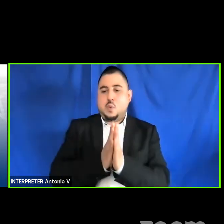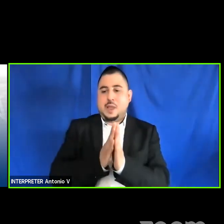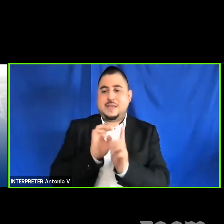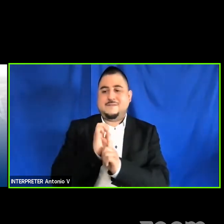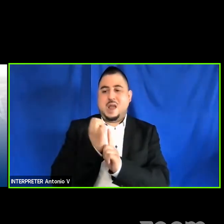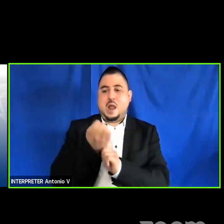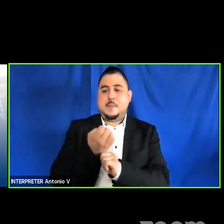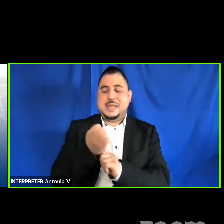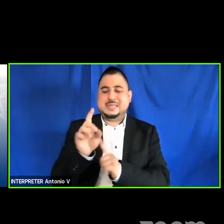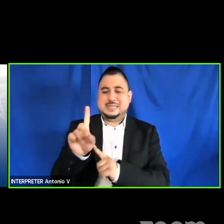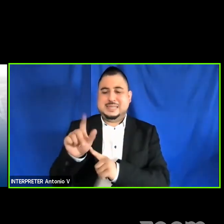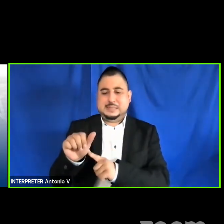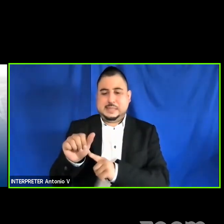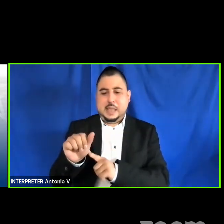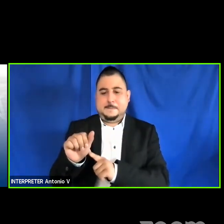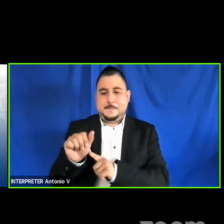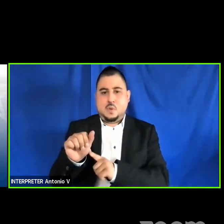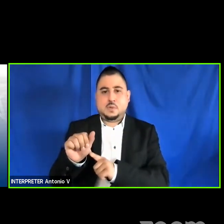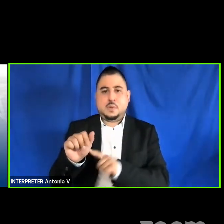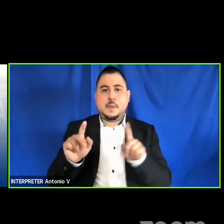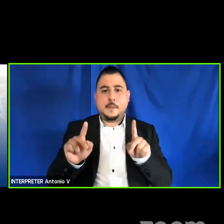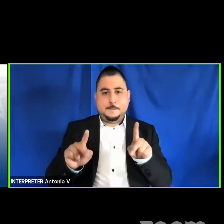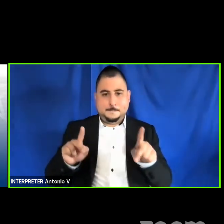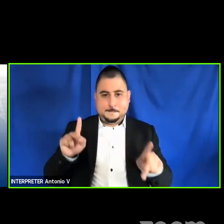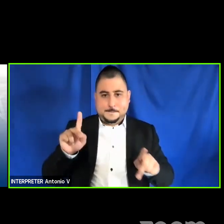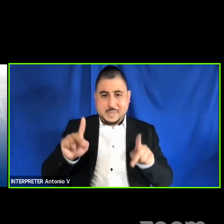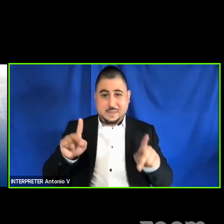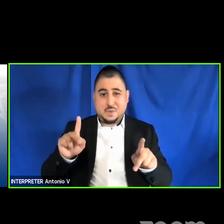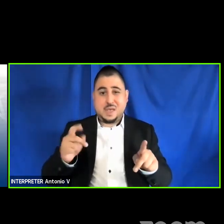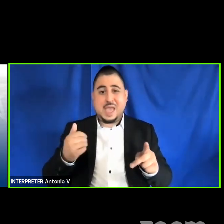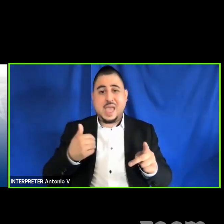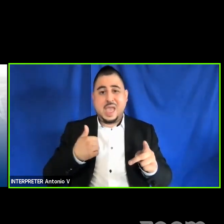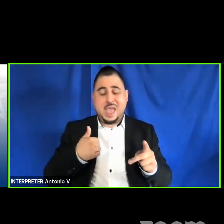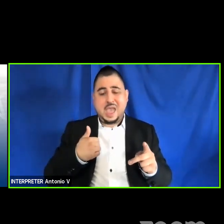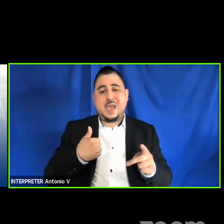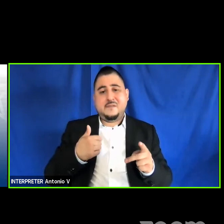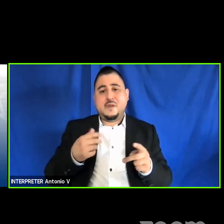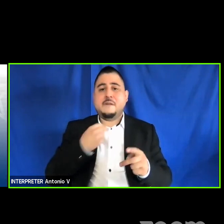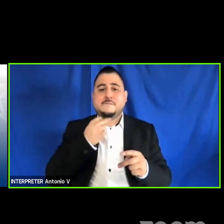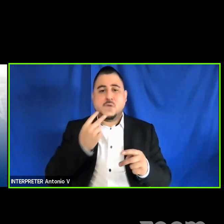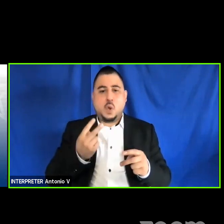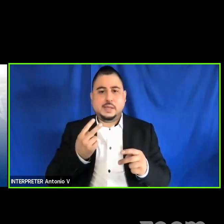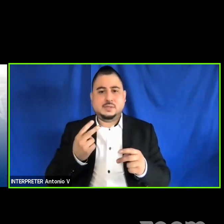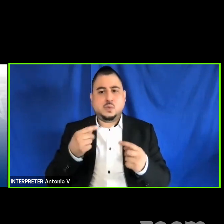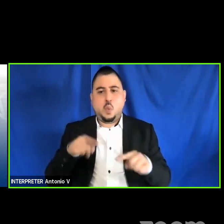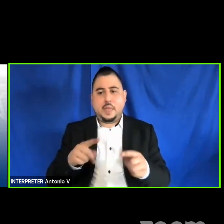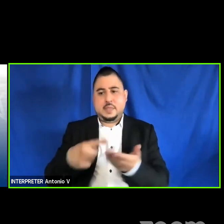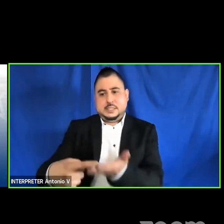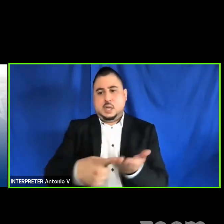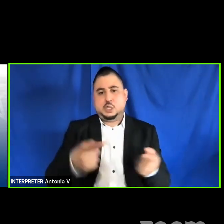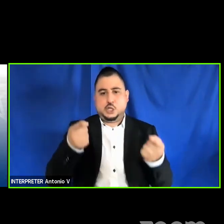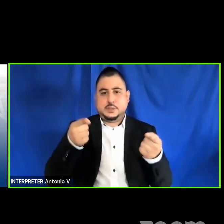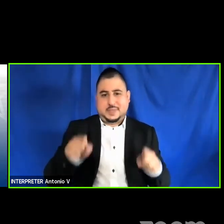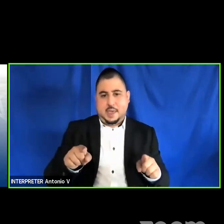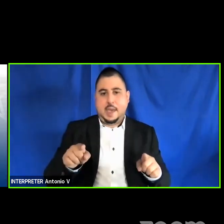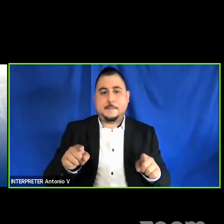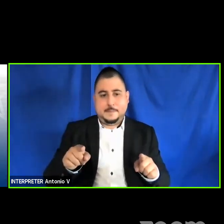environmentally disabled people have a seat at the table when it comes to